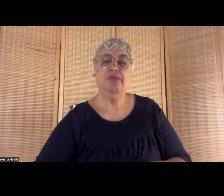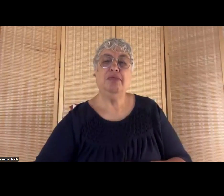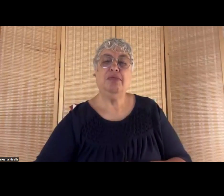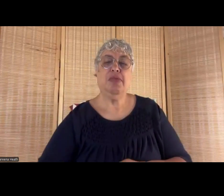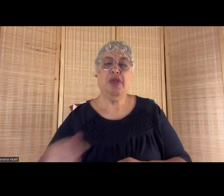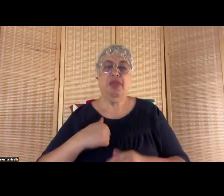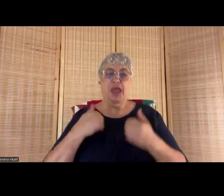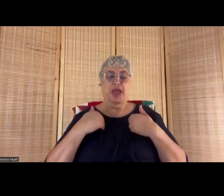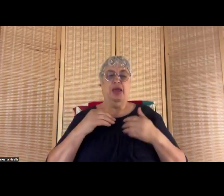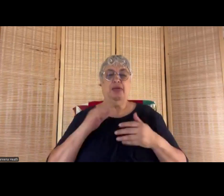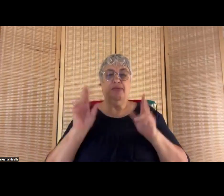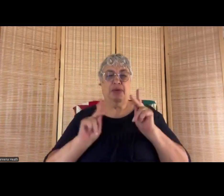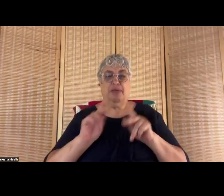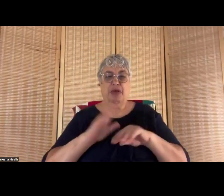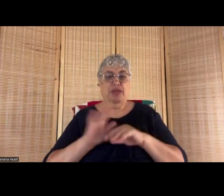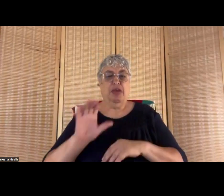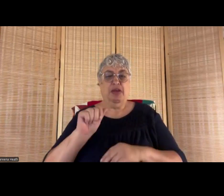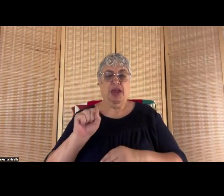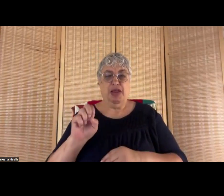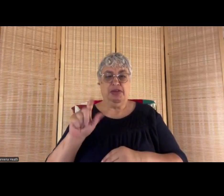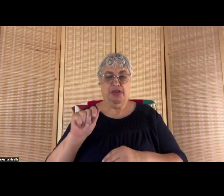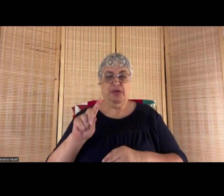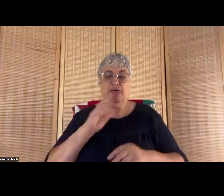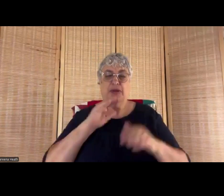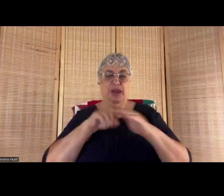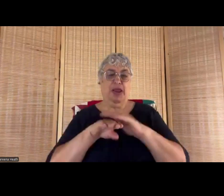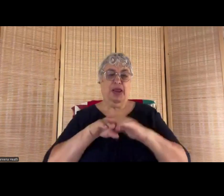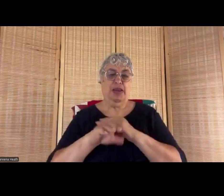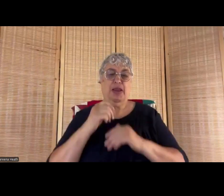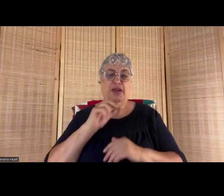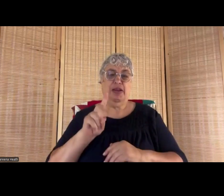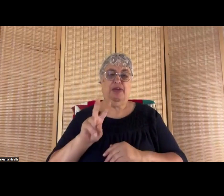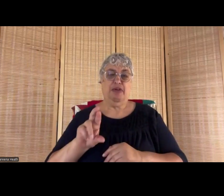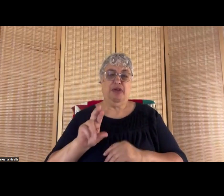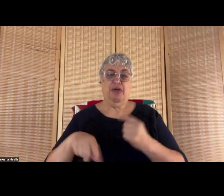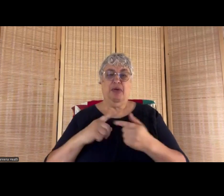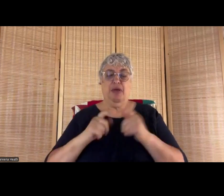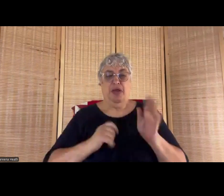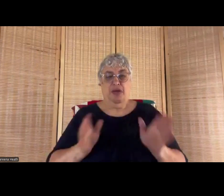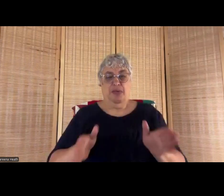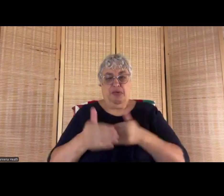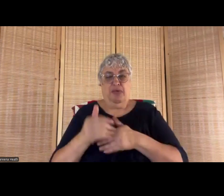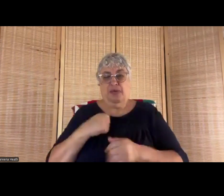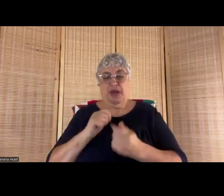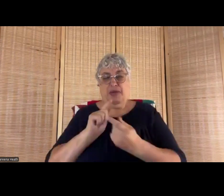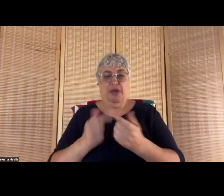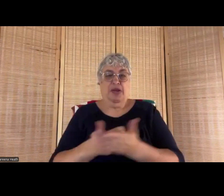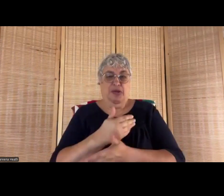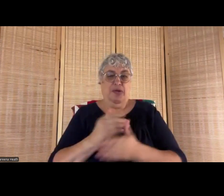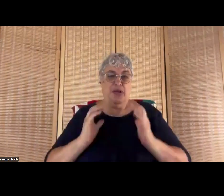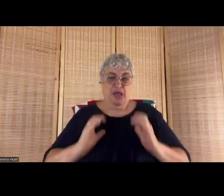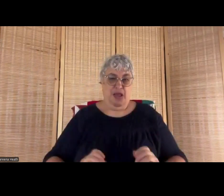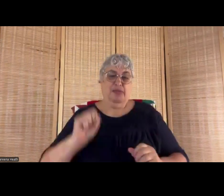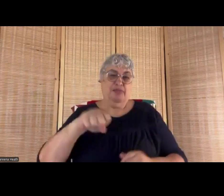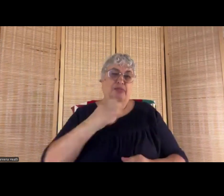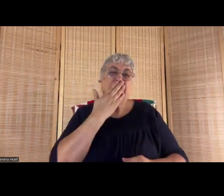the intakes at the local DVR offices when we were given a cubicle to meet our new client. So again, thank you for